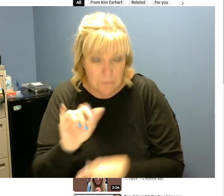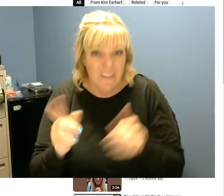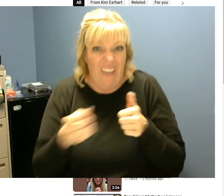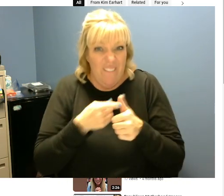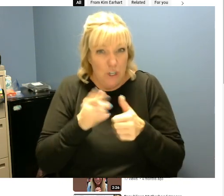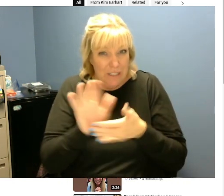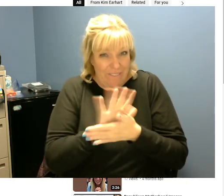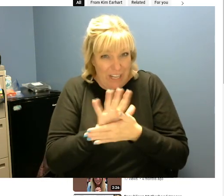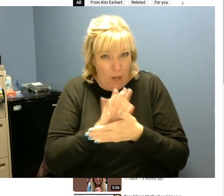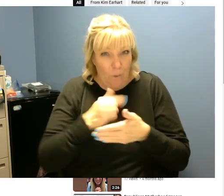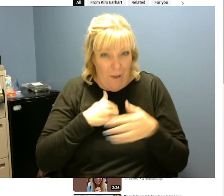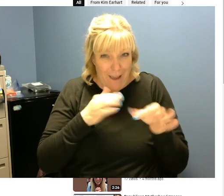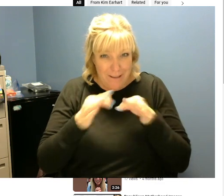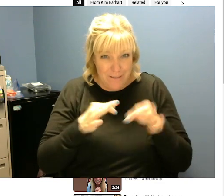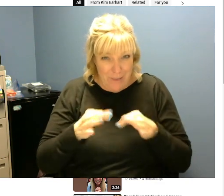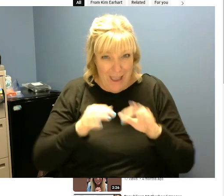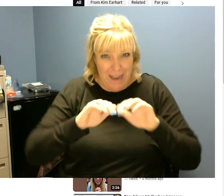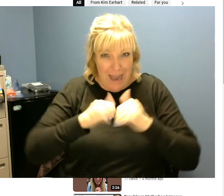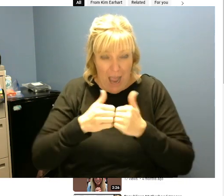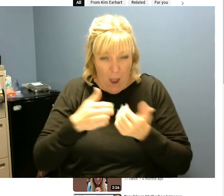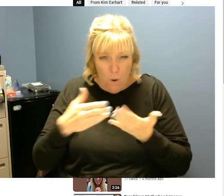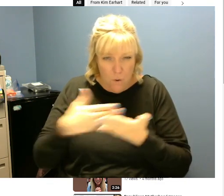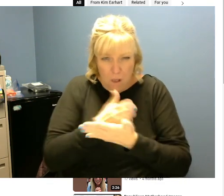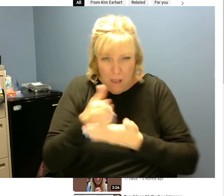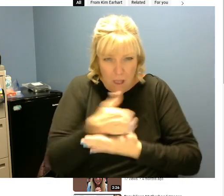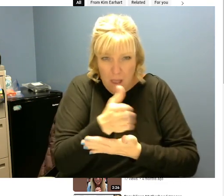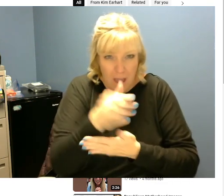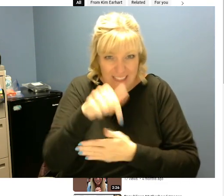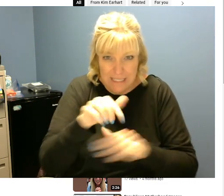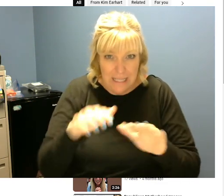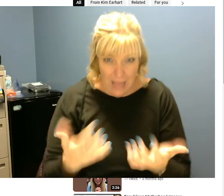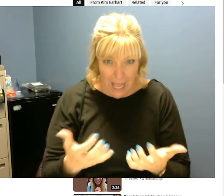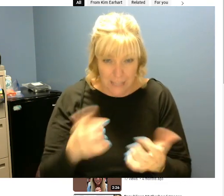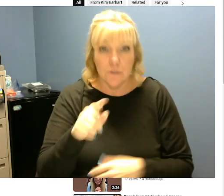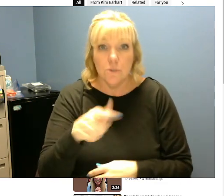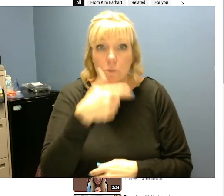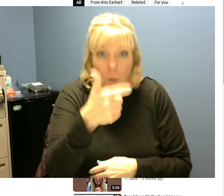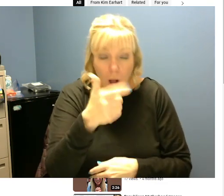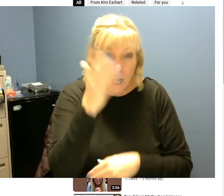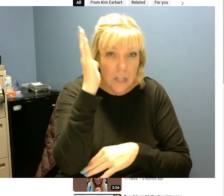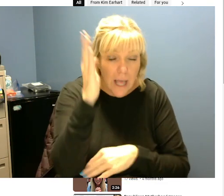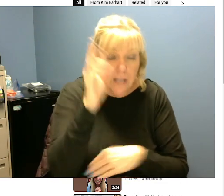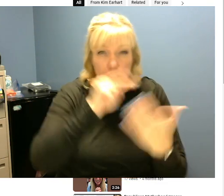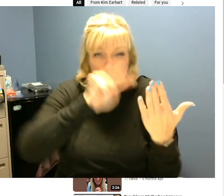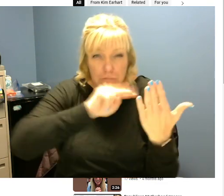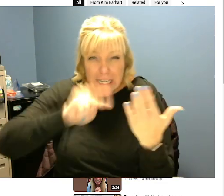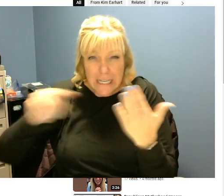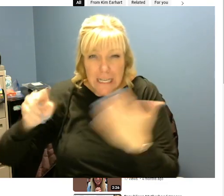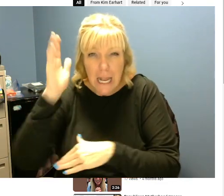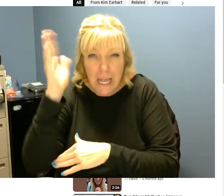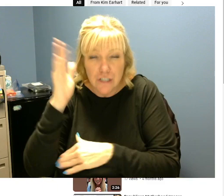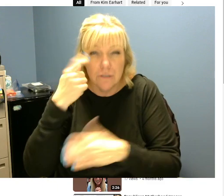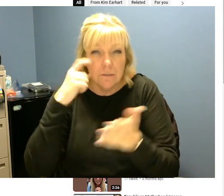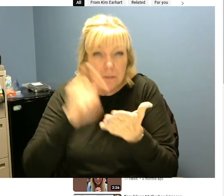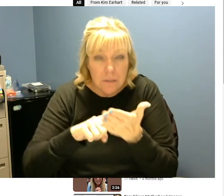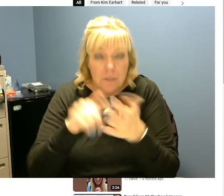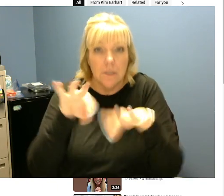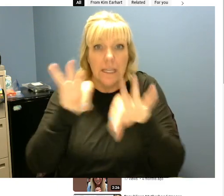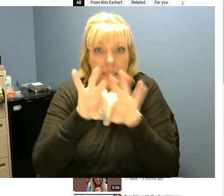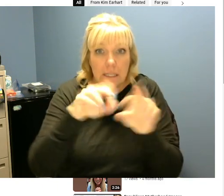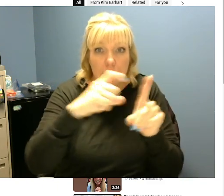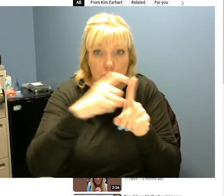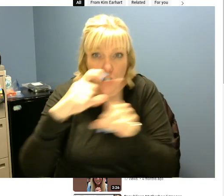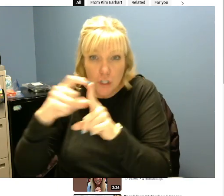terms of how to navigate this class. If as you've been working through the lectures, you've been focusing on those key terms and kind of jotting down like the